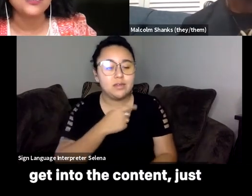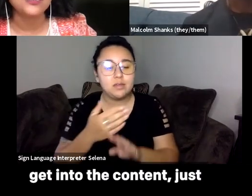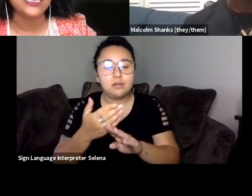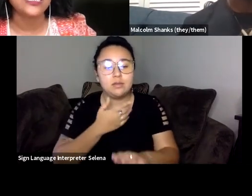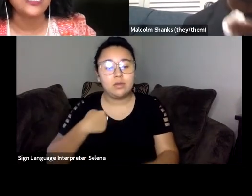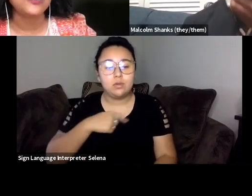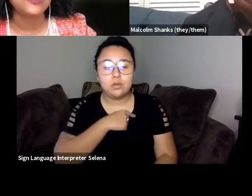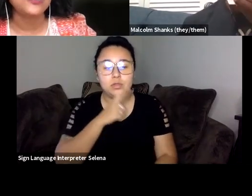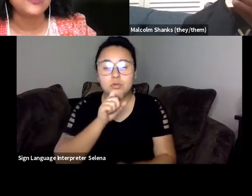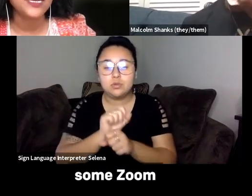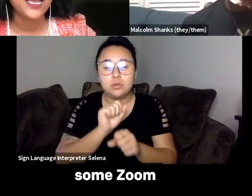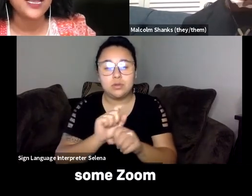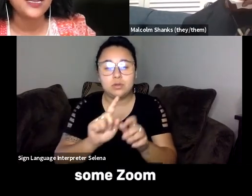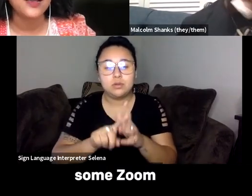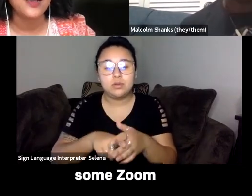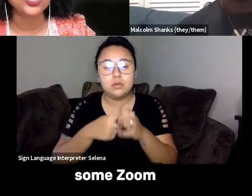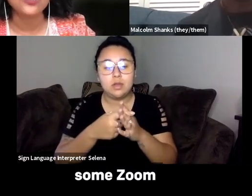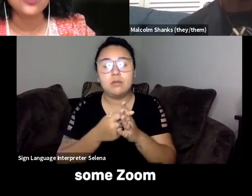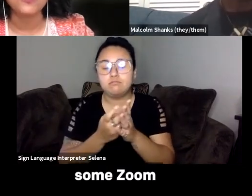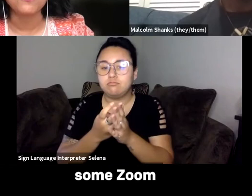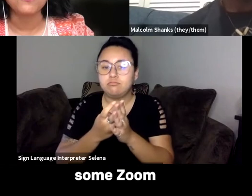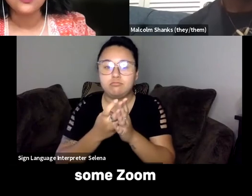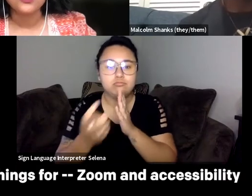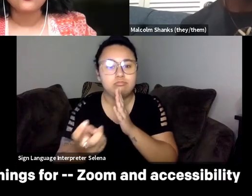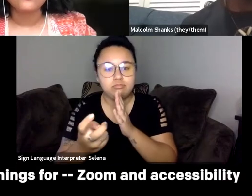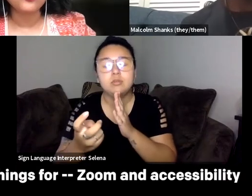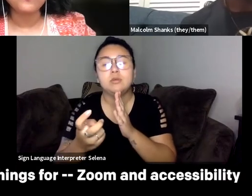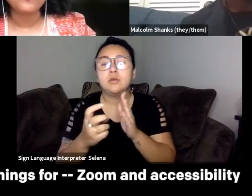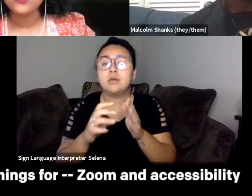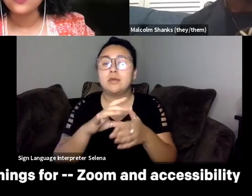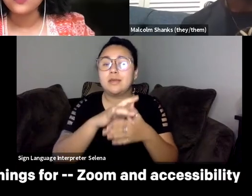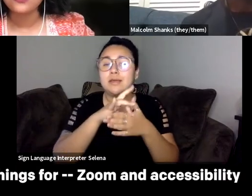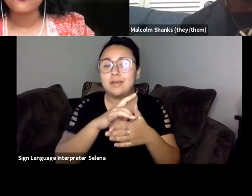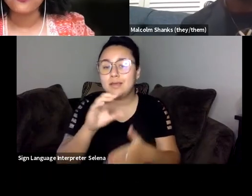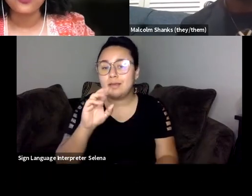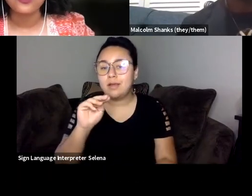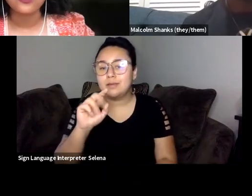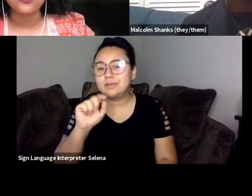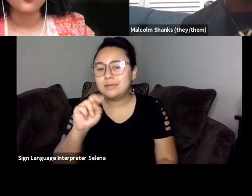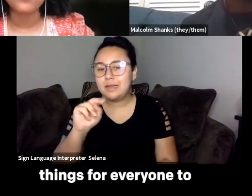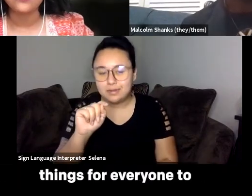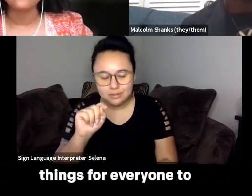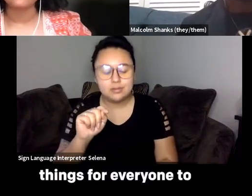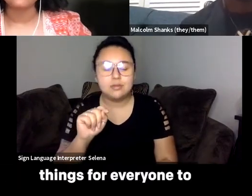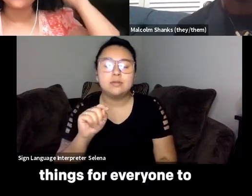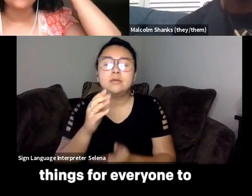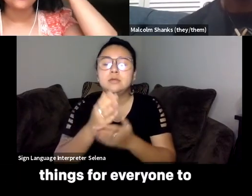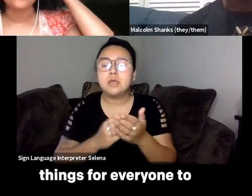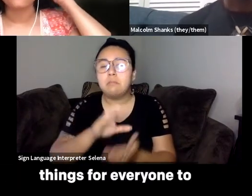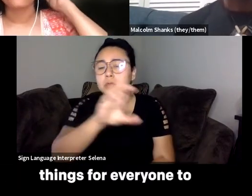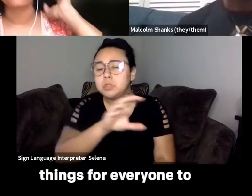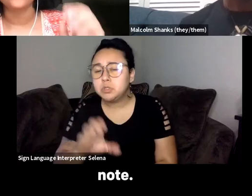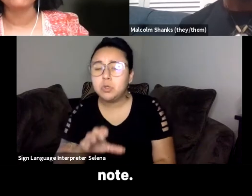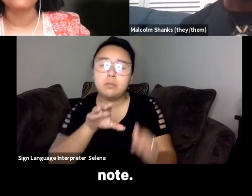Before we really get into the content, just some Zoom things for Zoom and